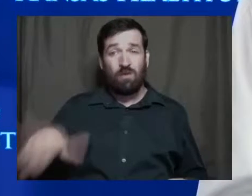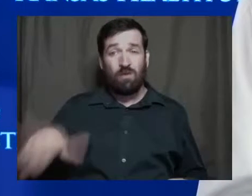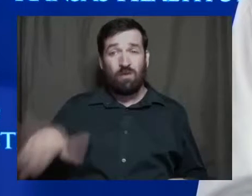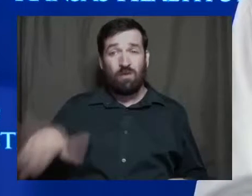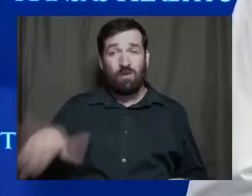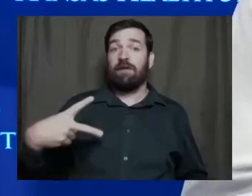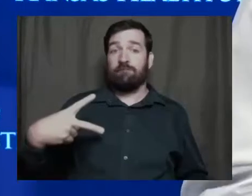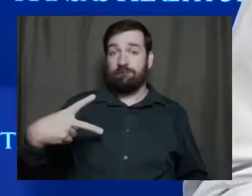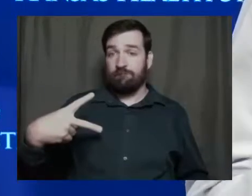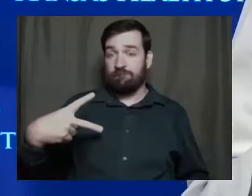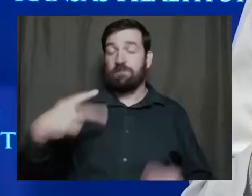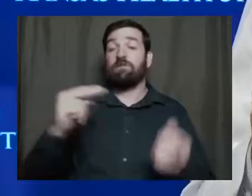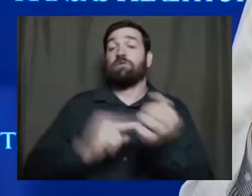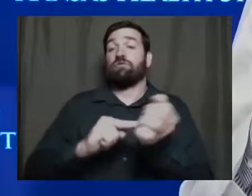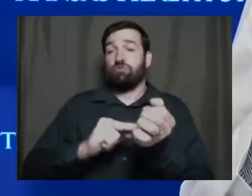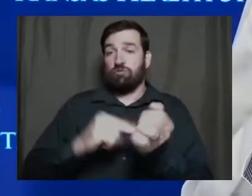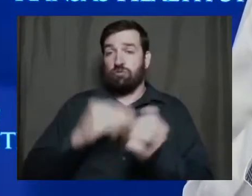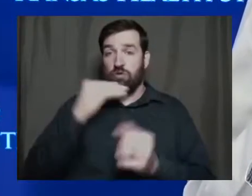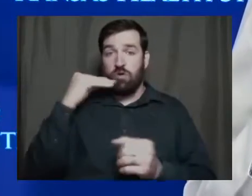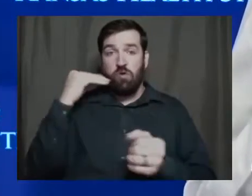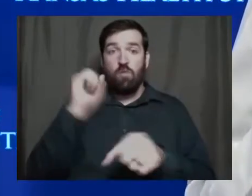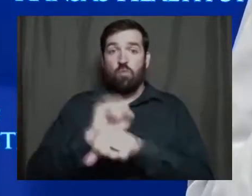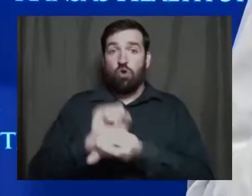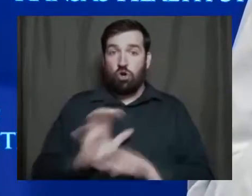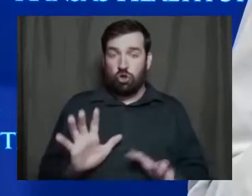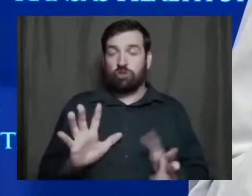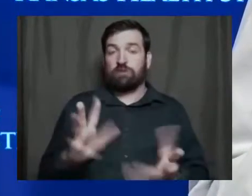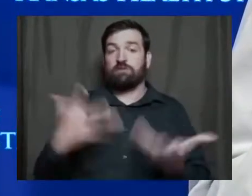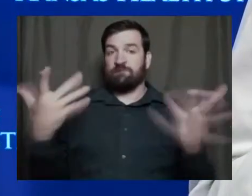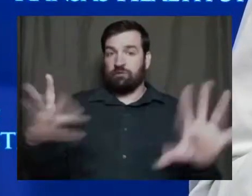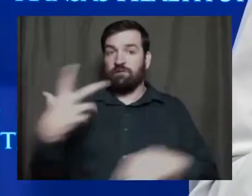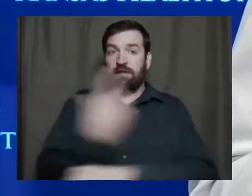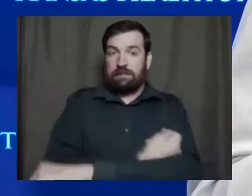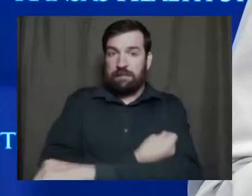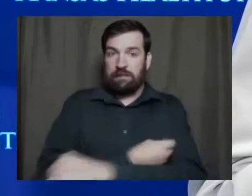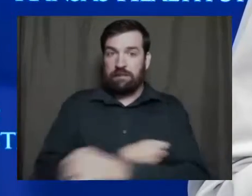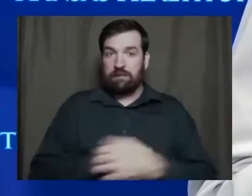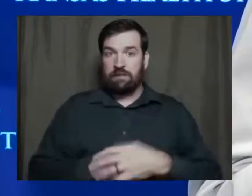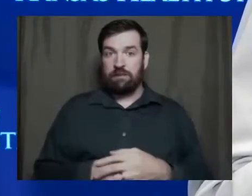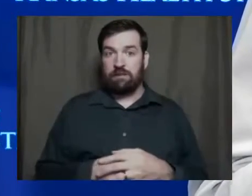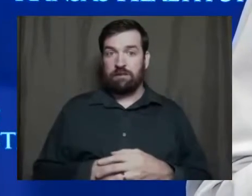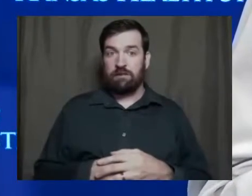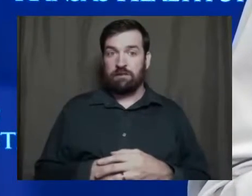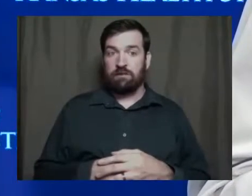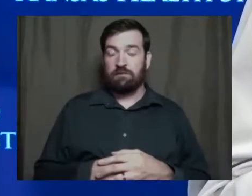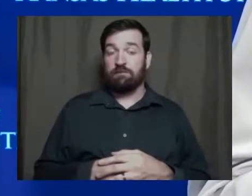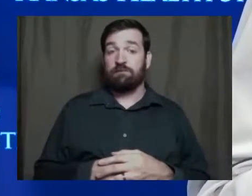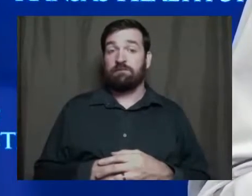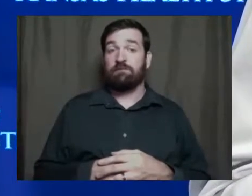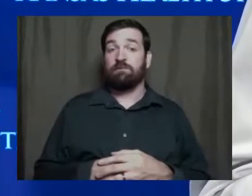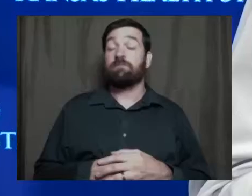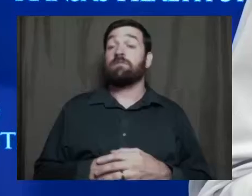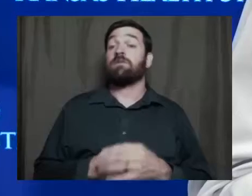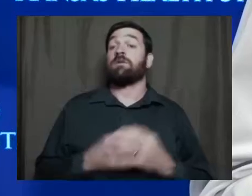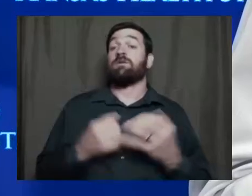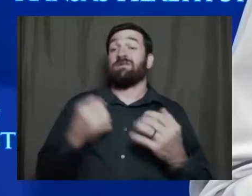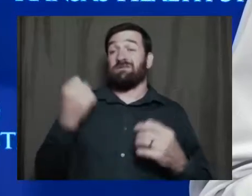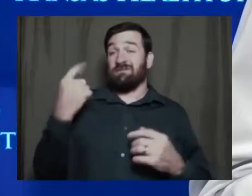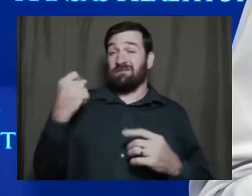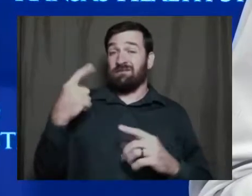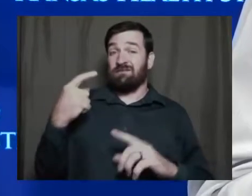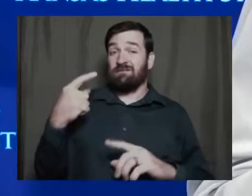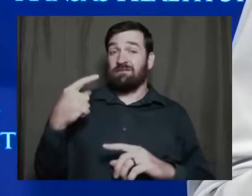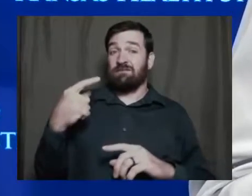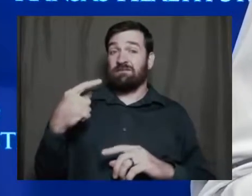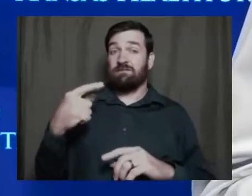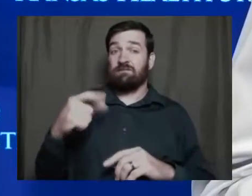where it should be. One of the things that was overwhelming our health system, especially around deaths, early on in the pandemic, were the number of nursing home patients